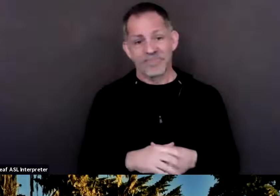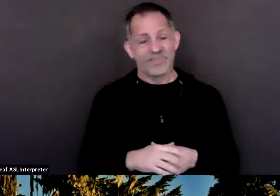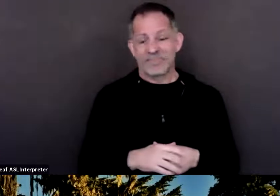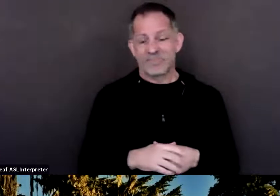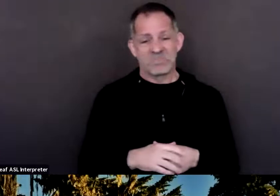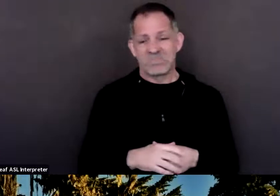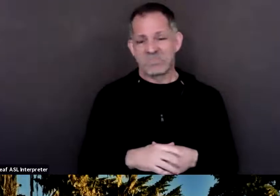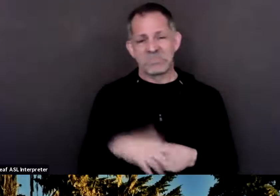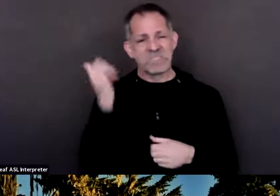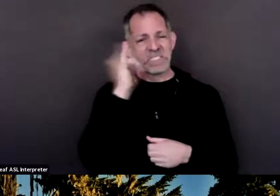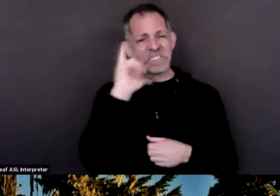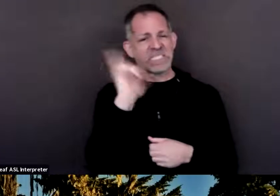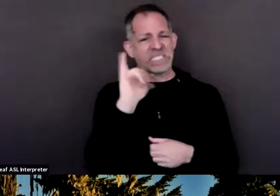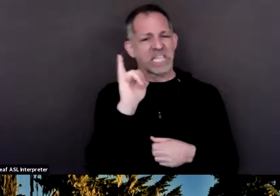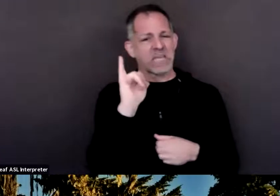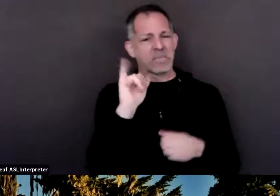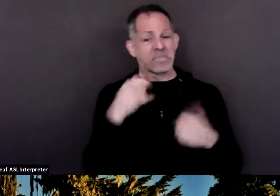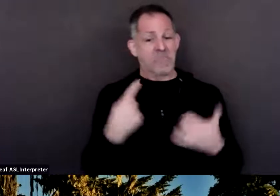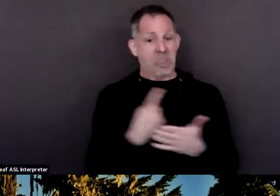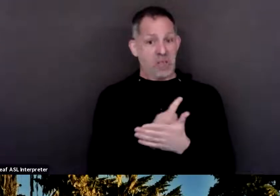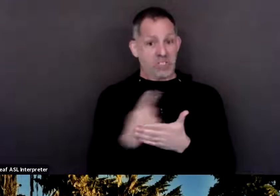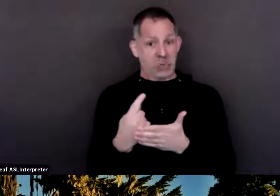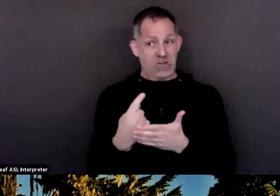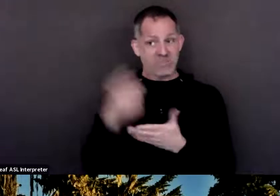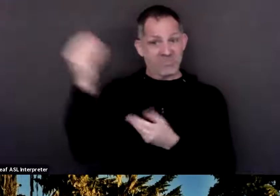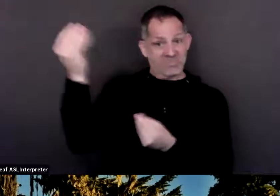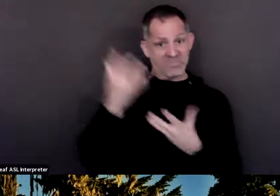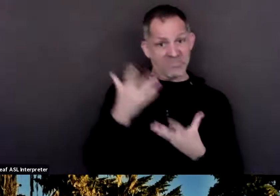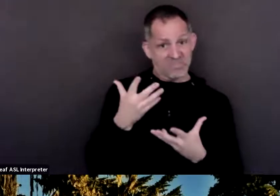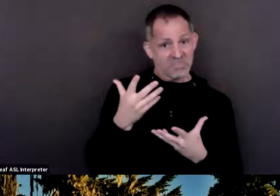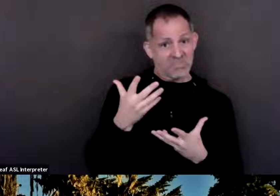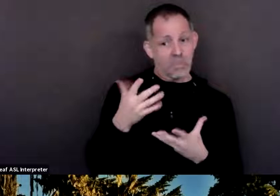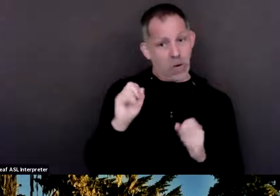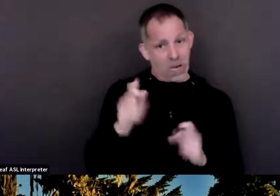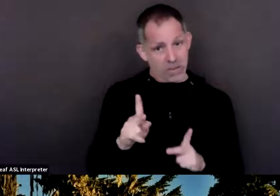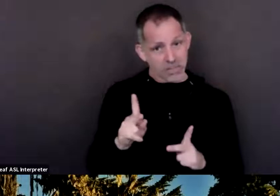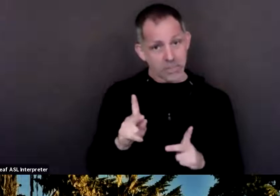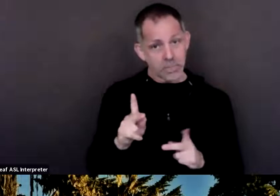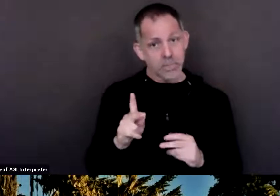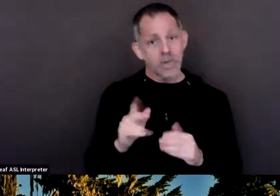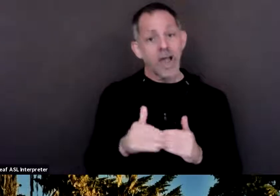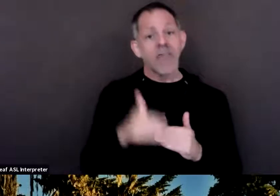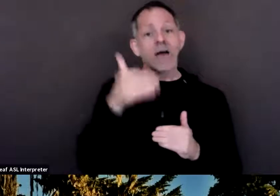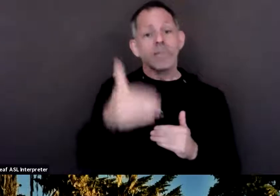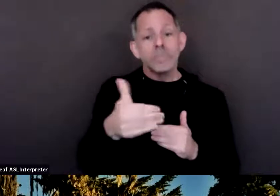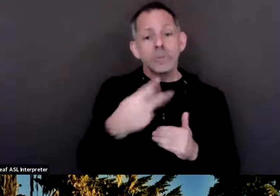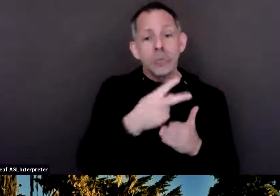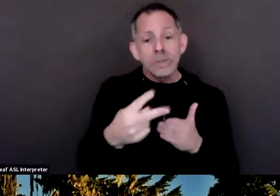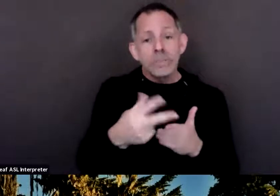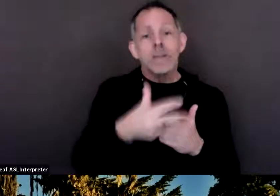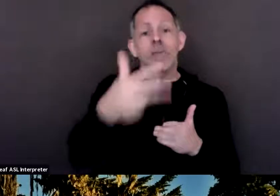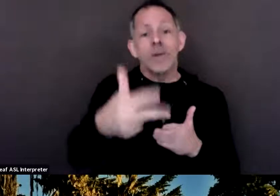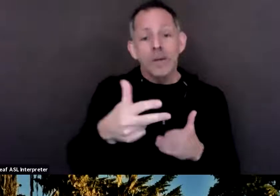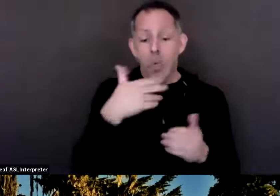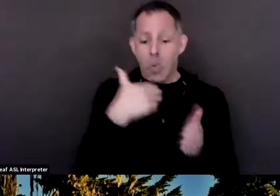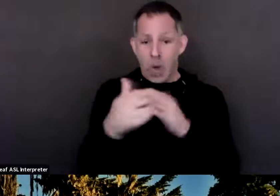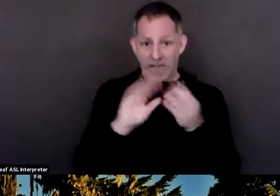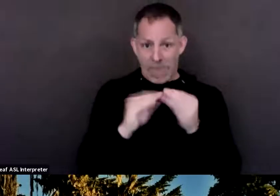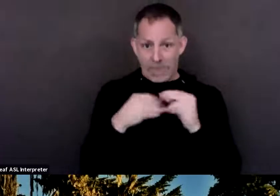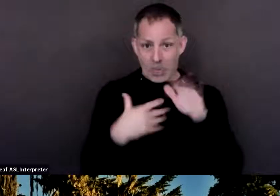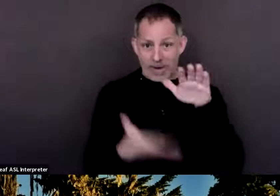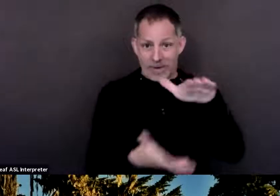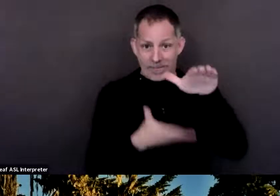they know, and that's all we know. There certainly is the promise of augmented supplies going